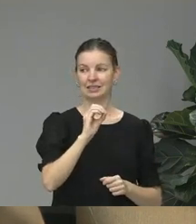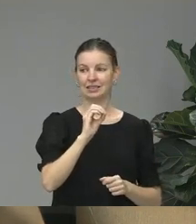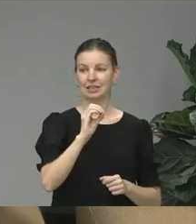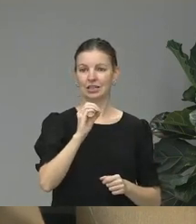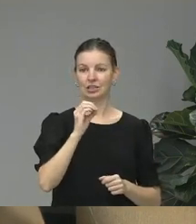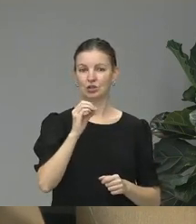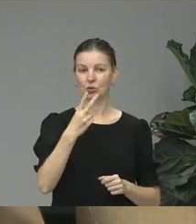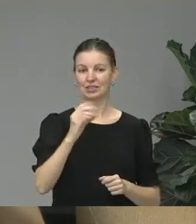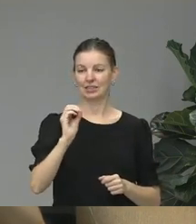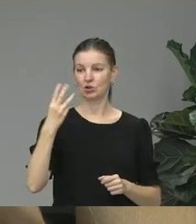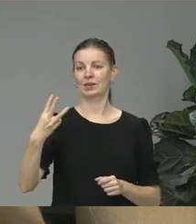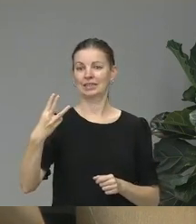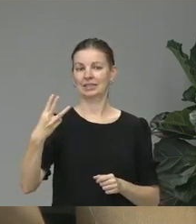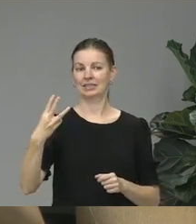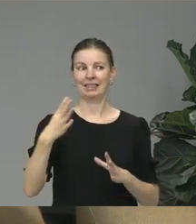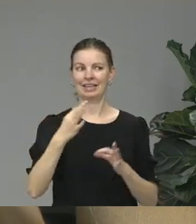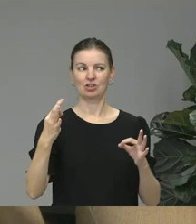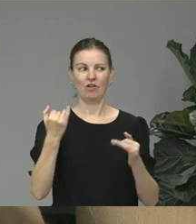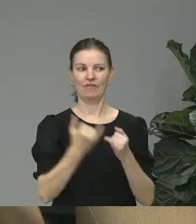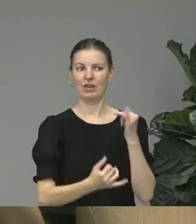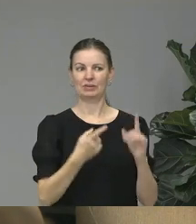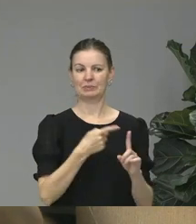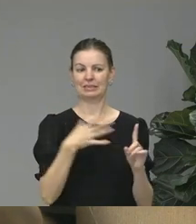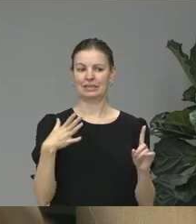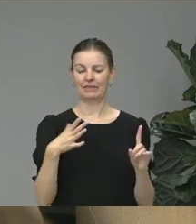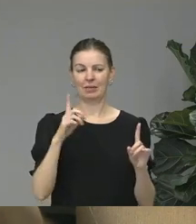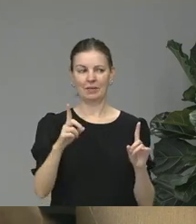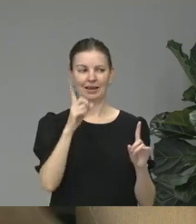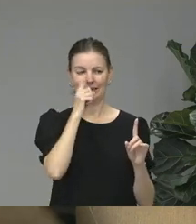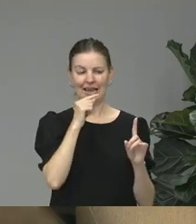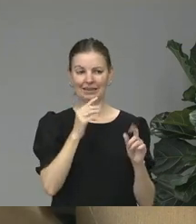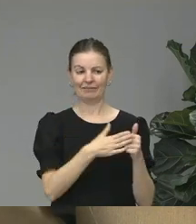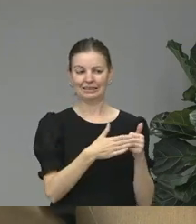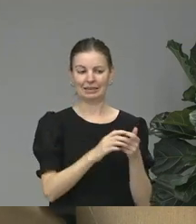is not specific enough, I know, but there's ways to remedy that.